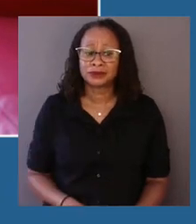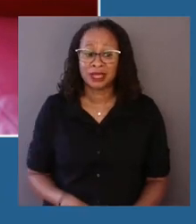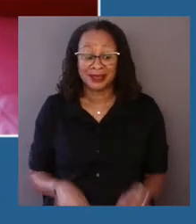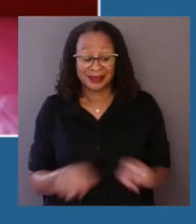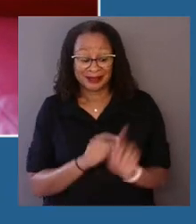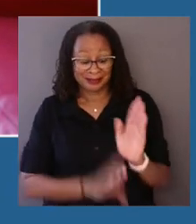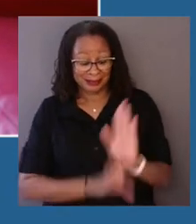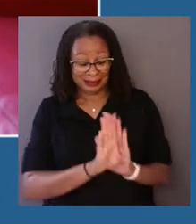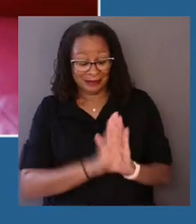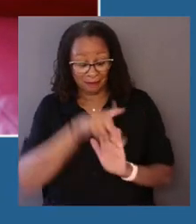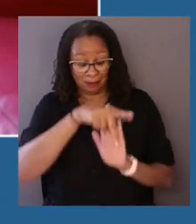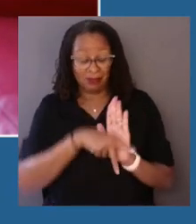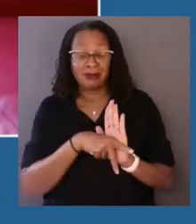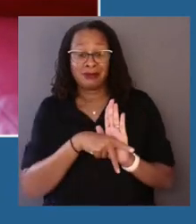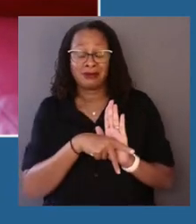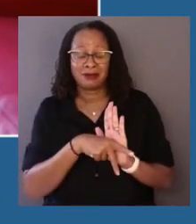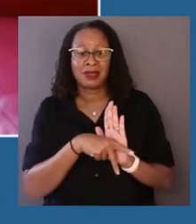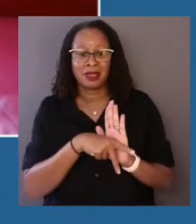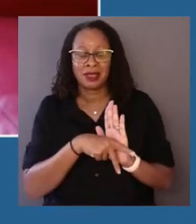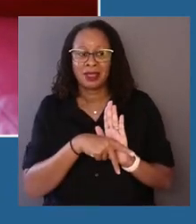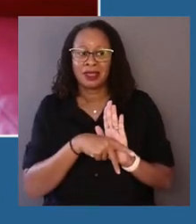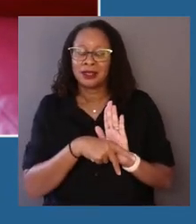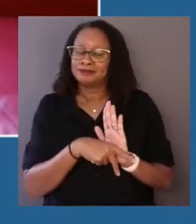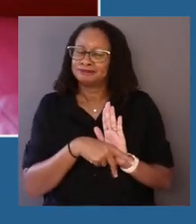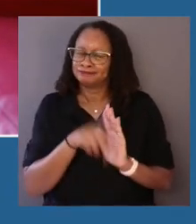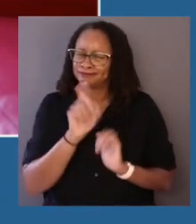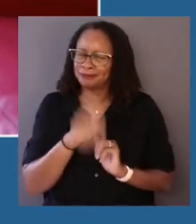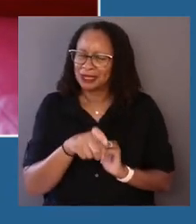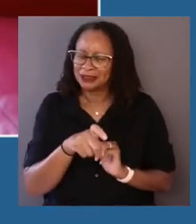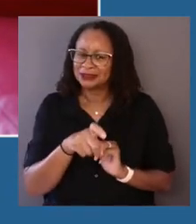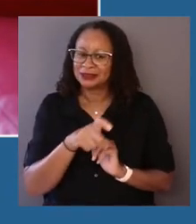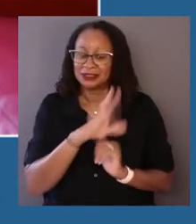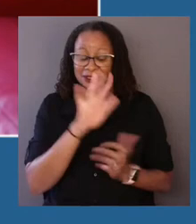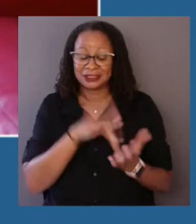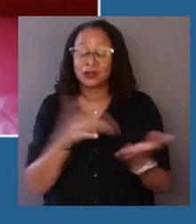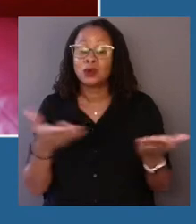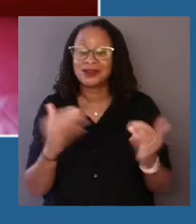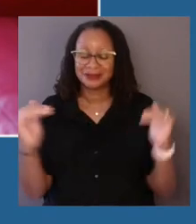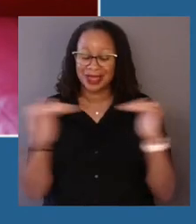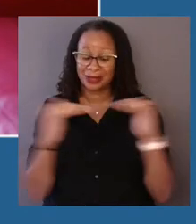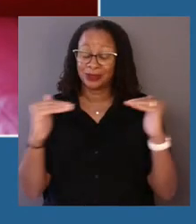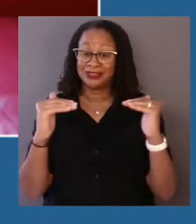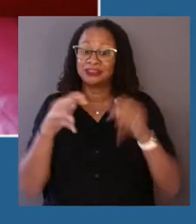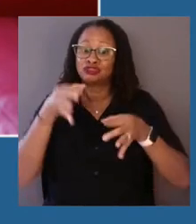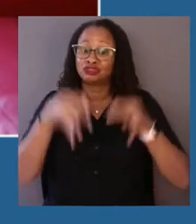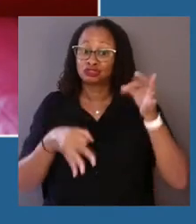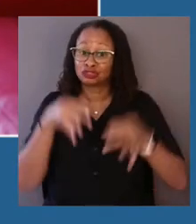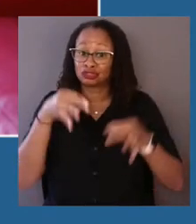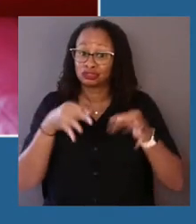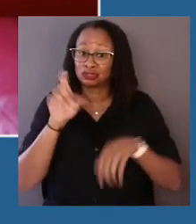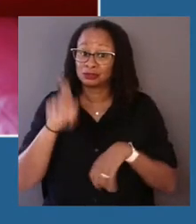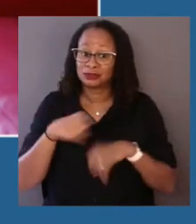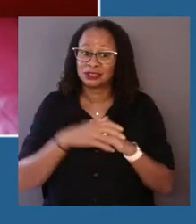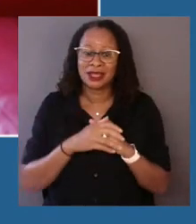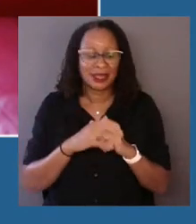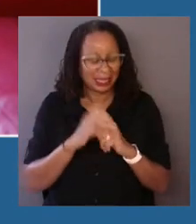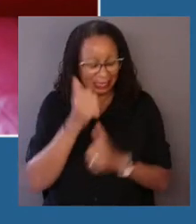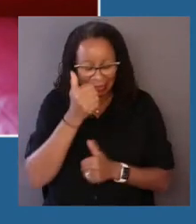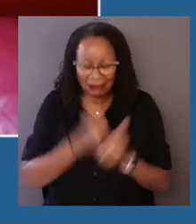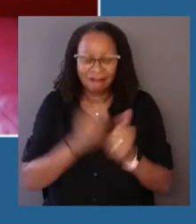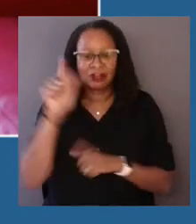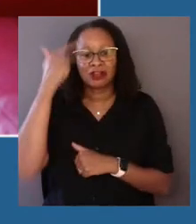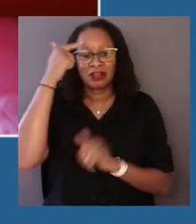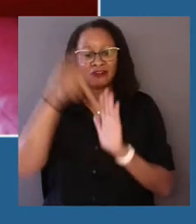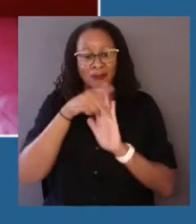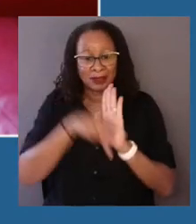policy, we really have to center equity and justice in all government policies, as